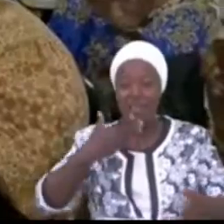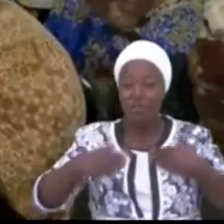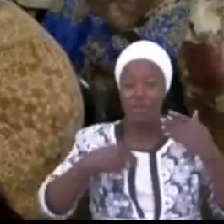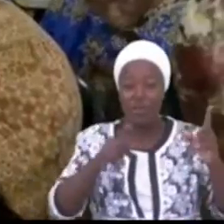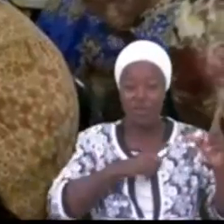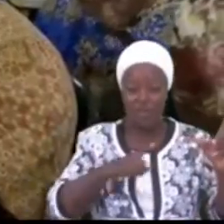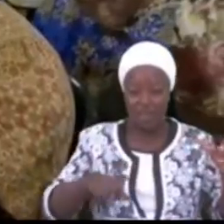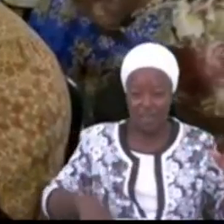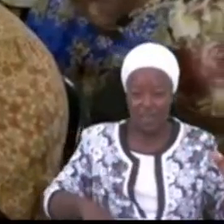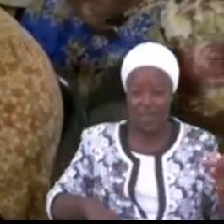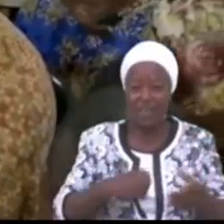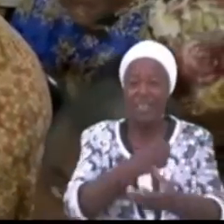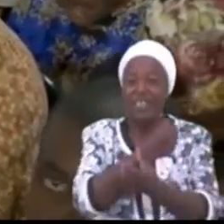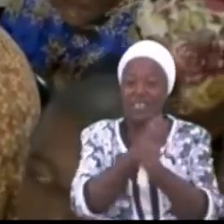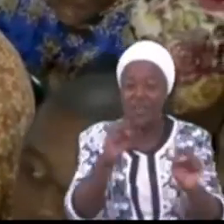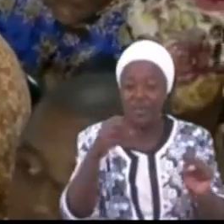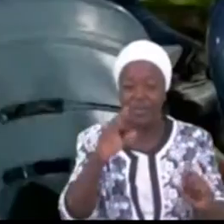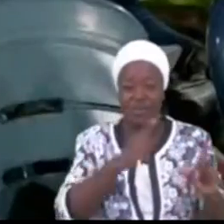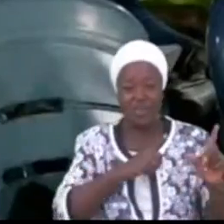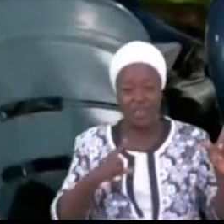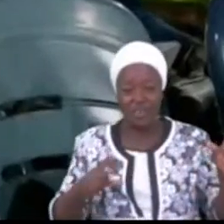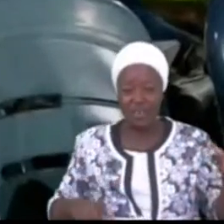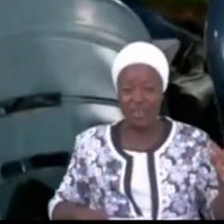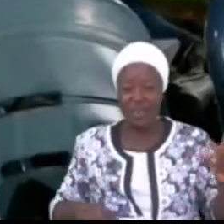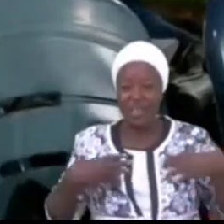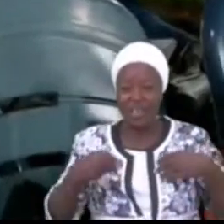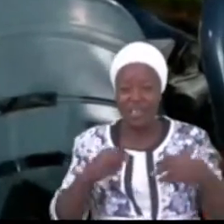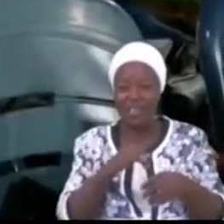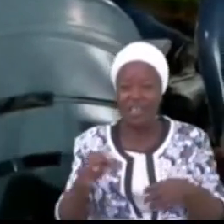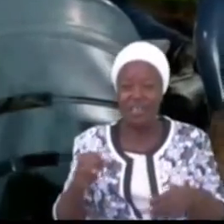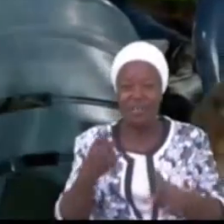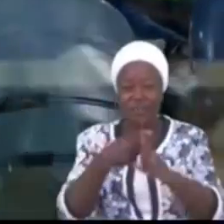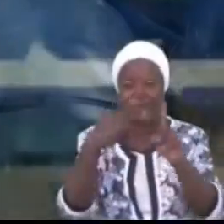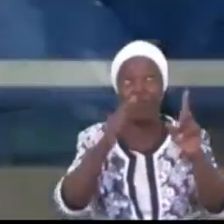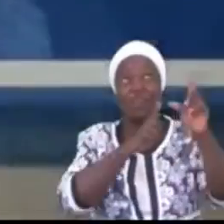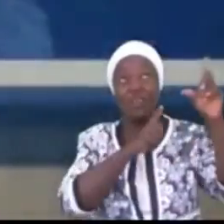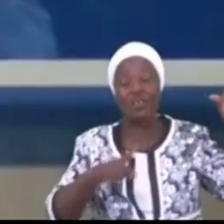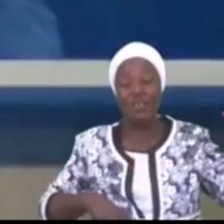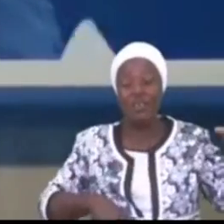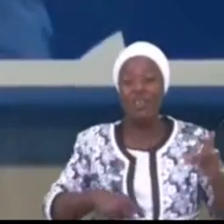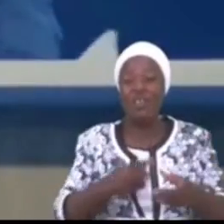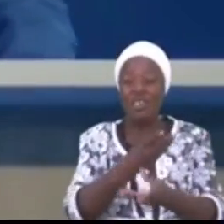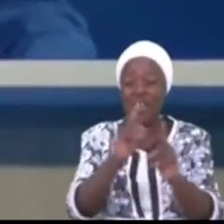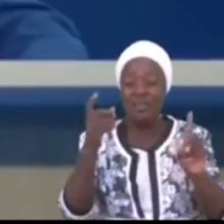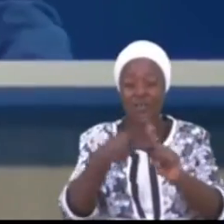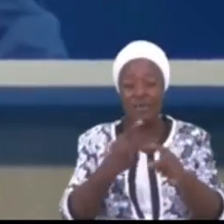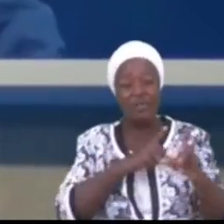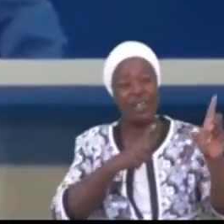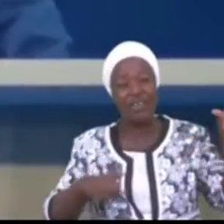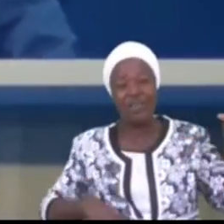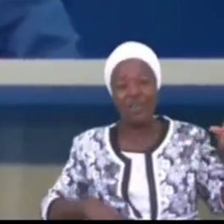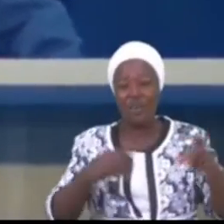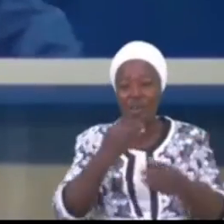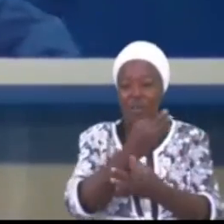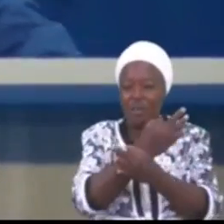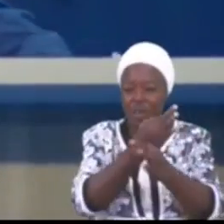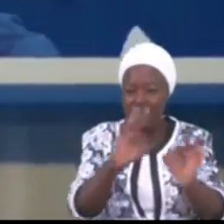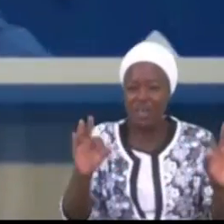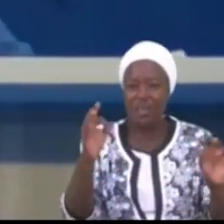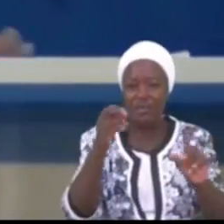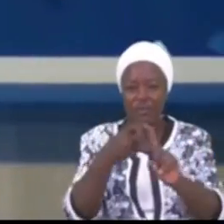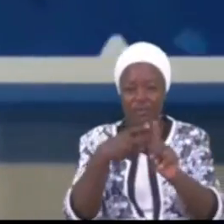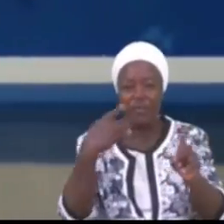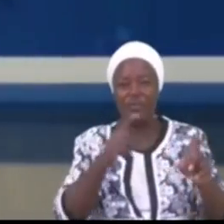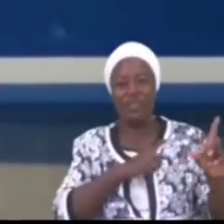Lord. Salvation of the Lord. Healing from the Lord. Deliverance from the Lord. Emancipation from